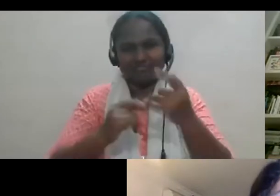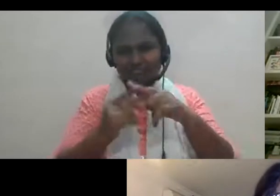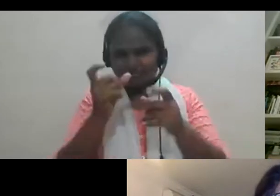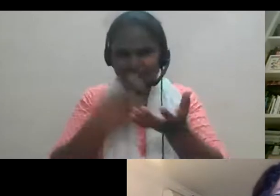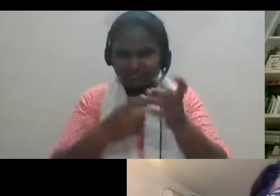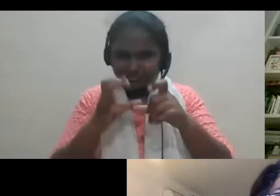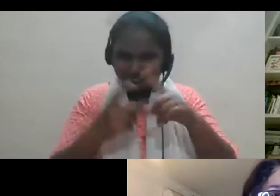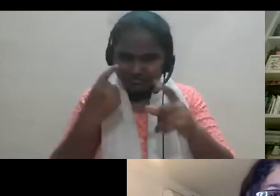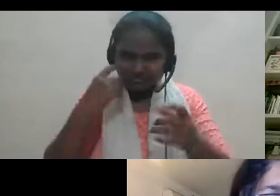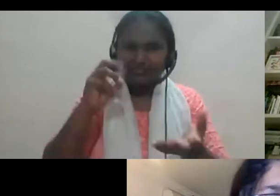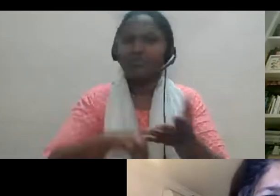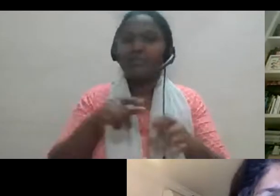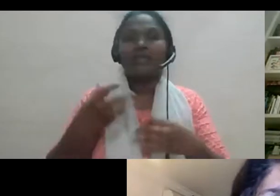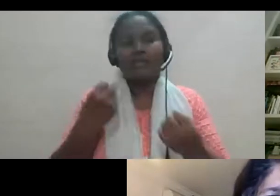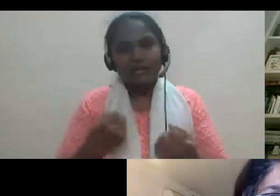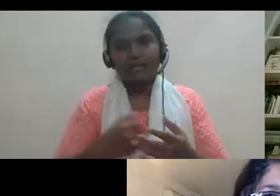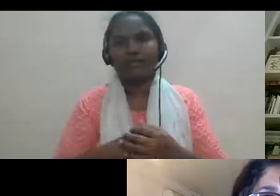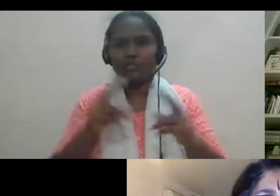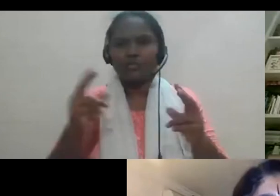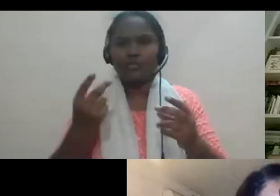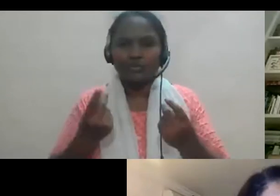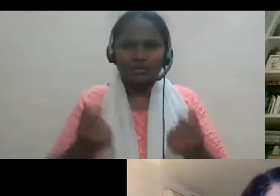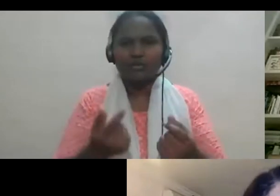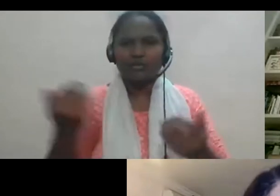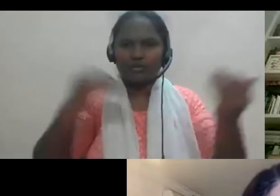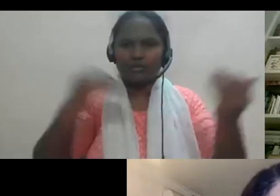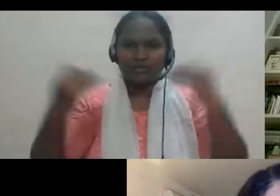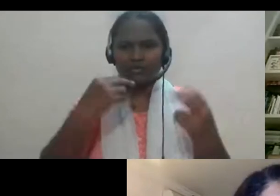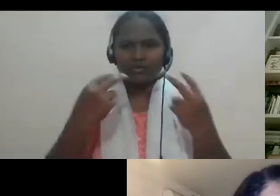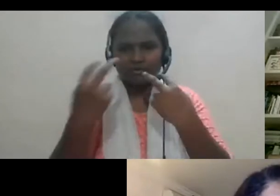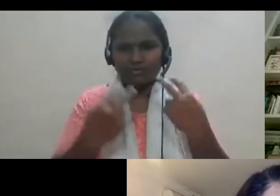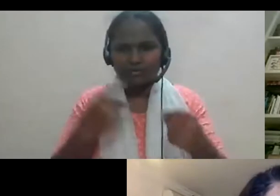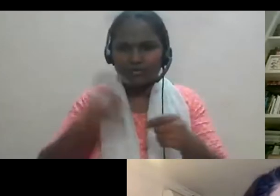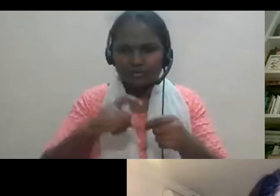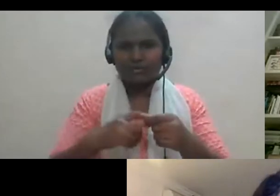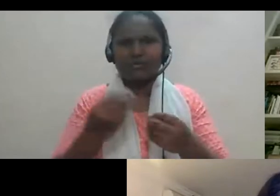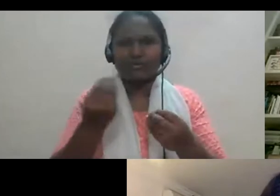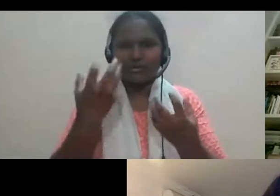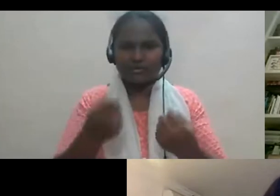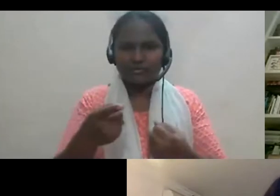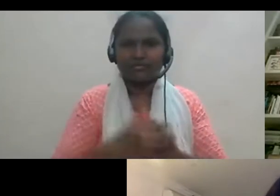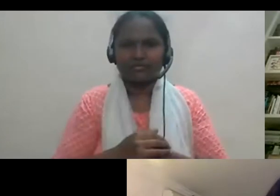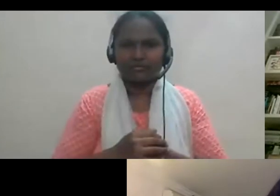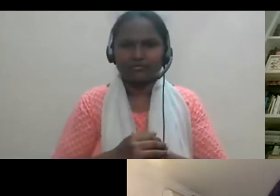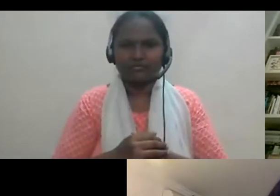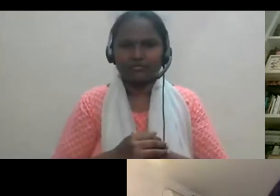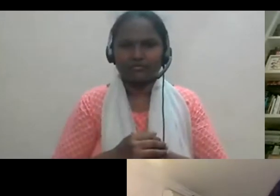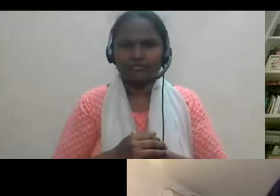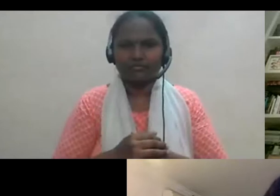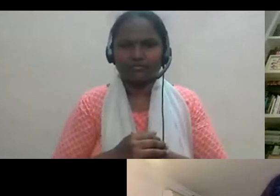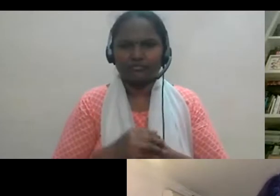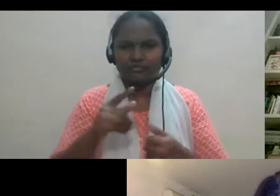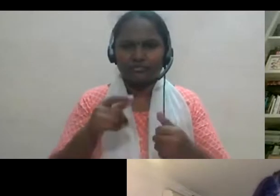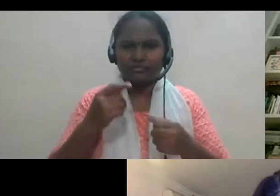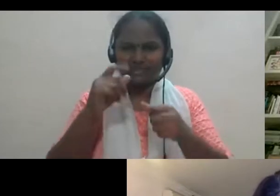Dalits. So I very quickly want to bring in our audiences here, because I can see some questions. And Jay